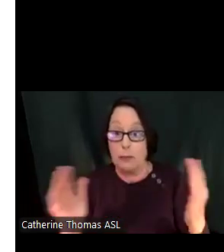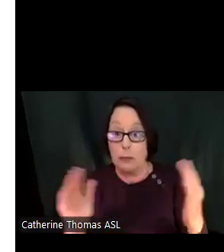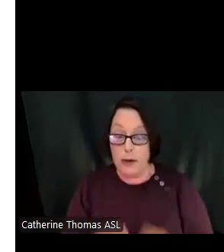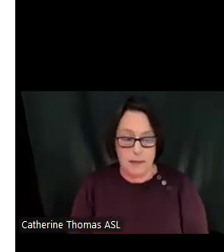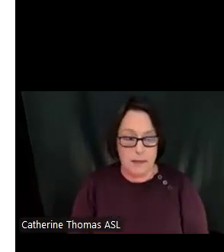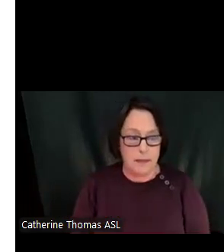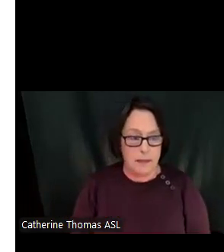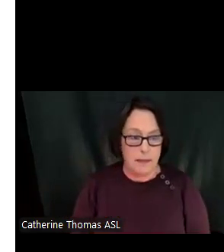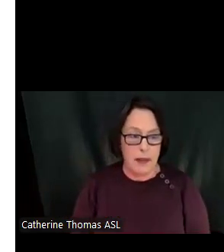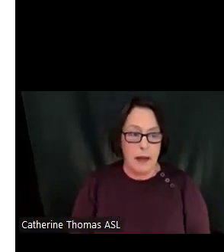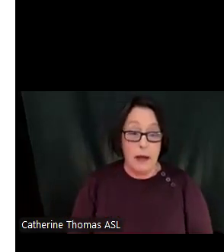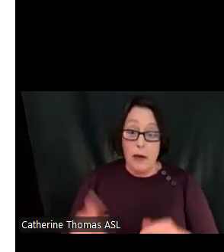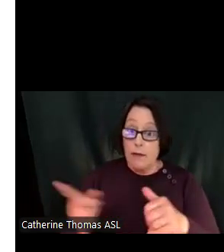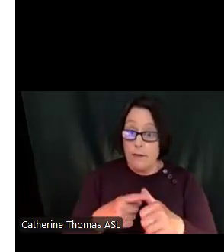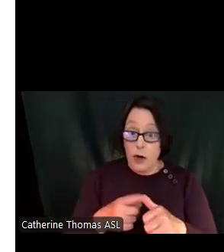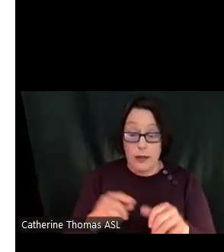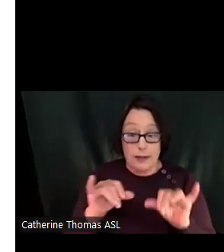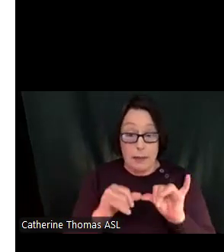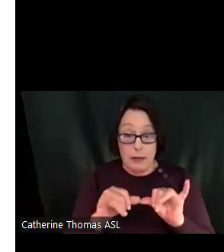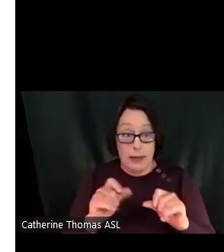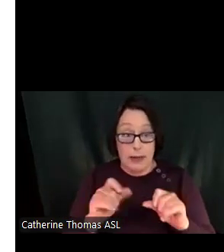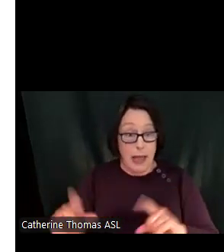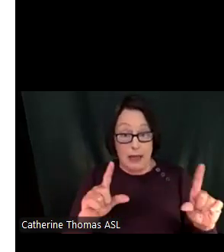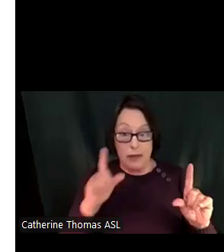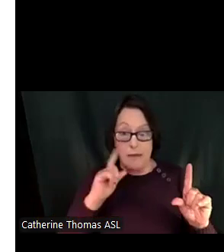The first metric page of our spoken language dashboard.